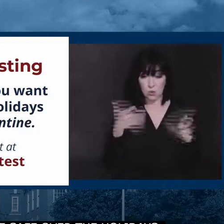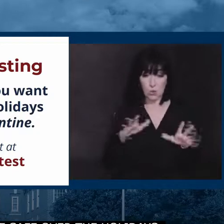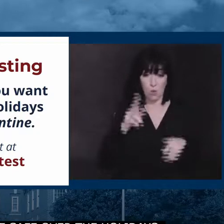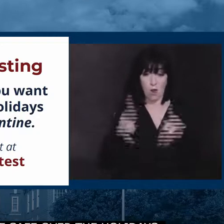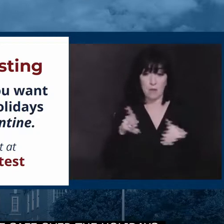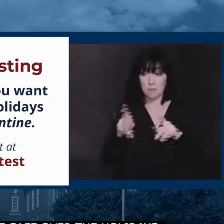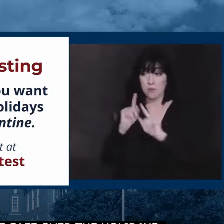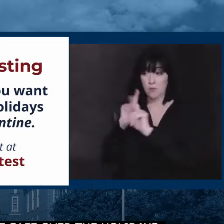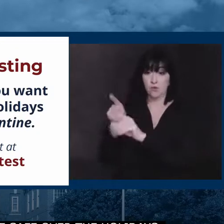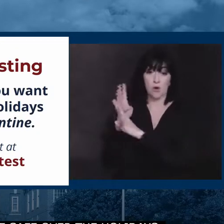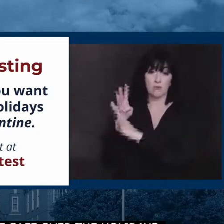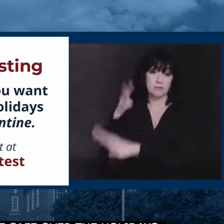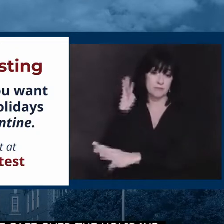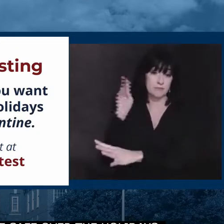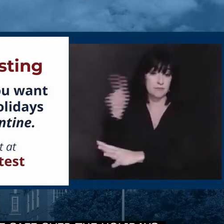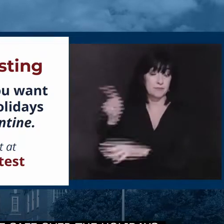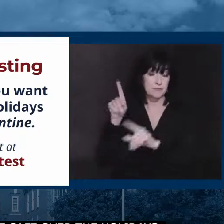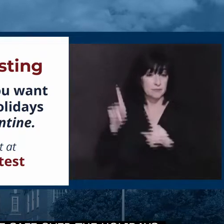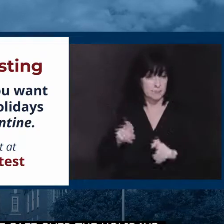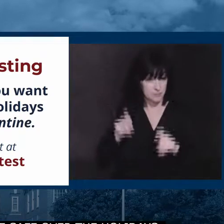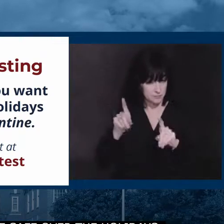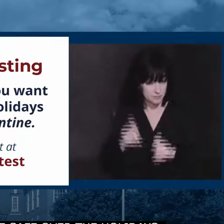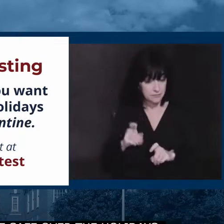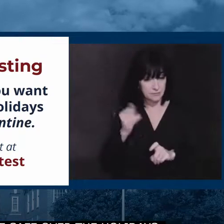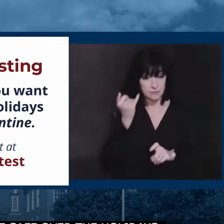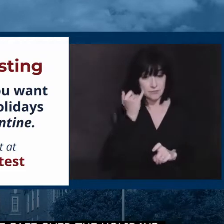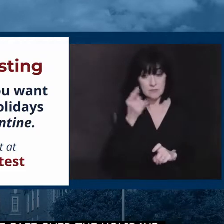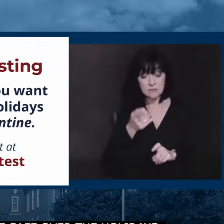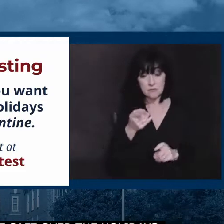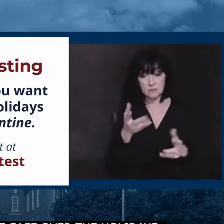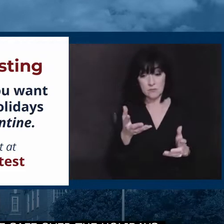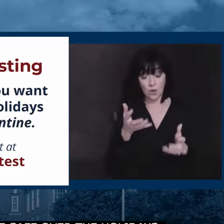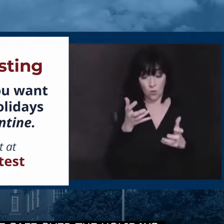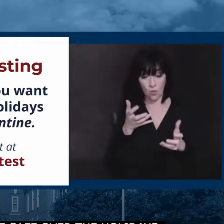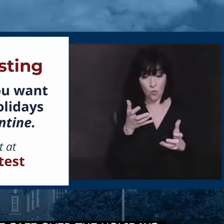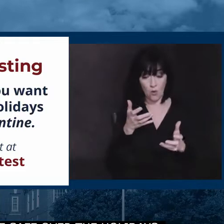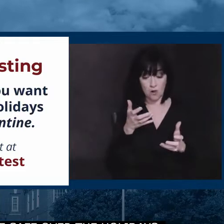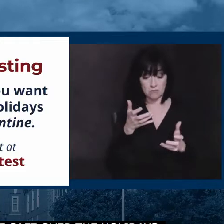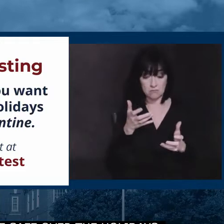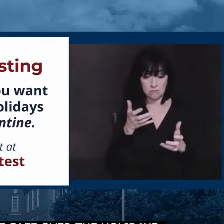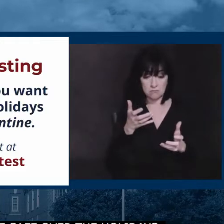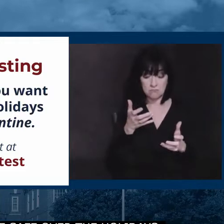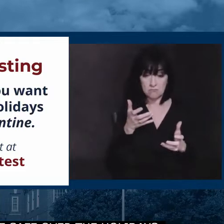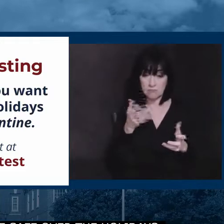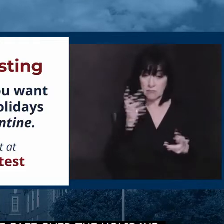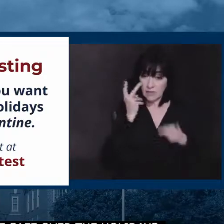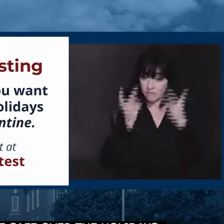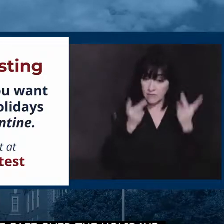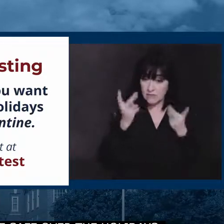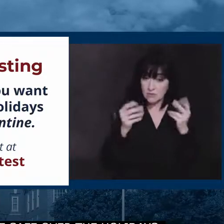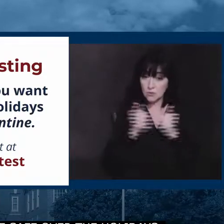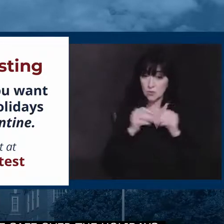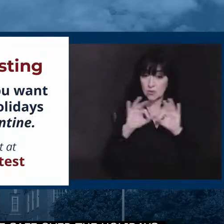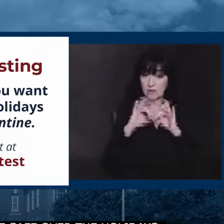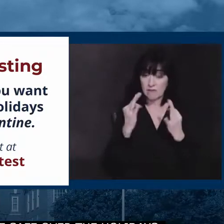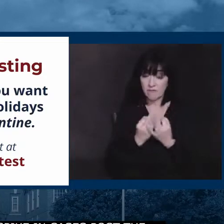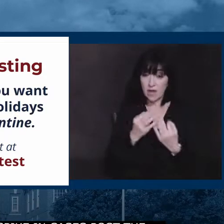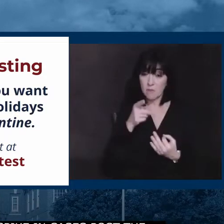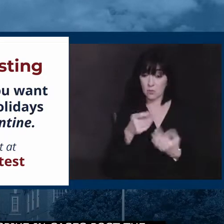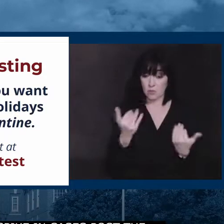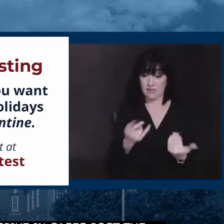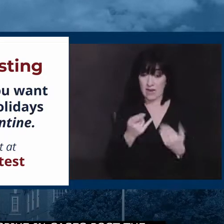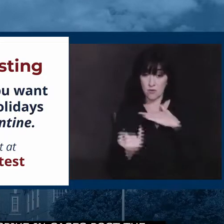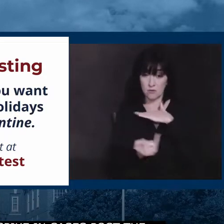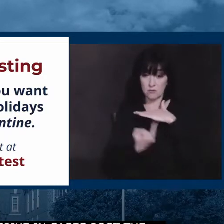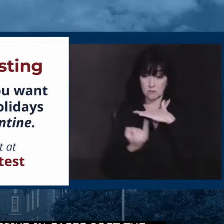the holidays. So if you are going to be visiting with family and you are quarantining now